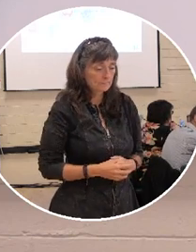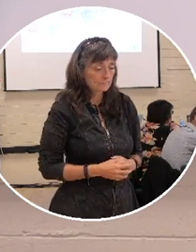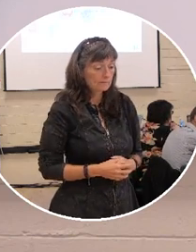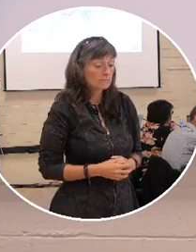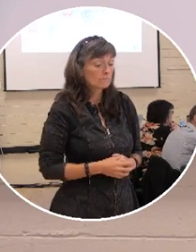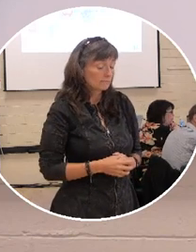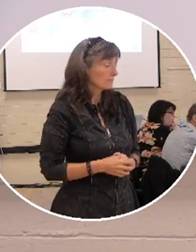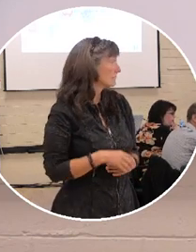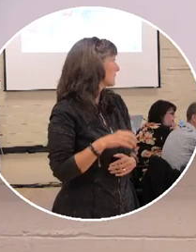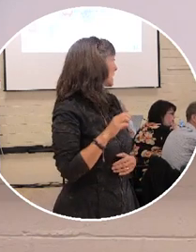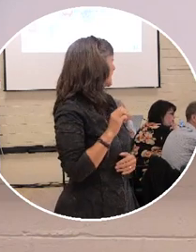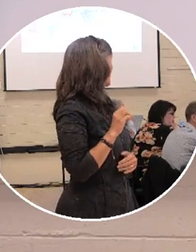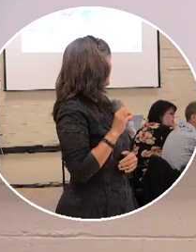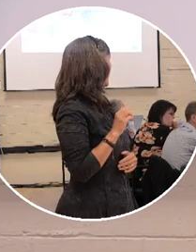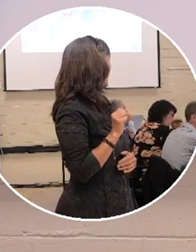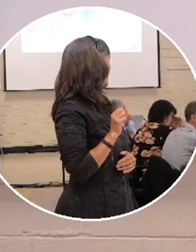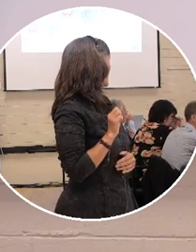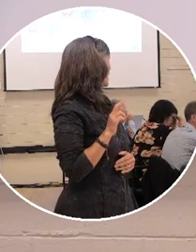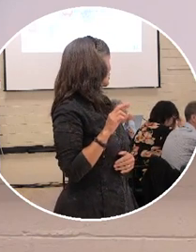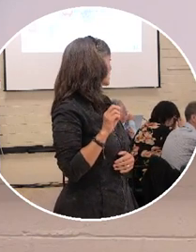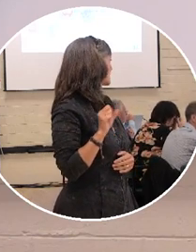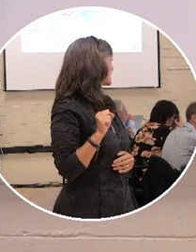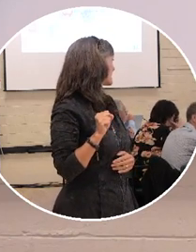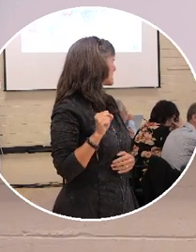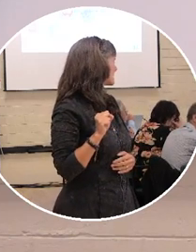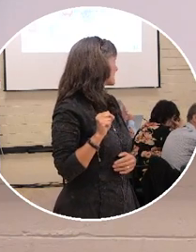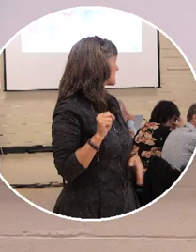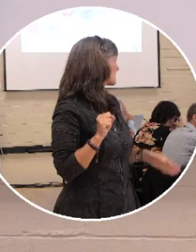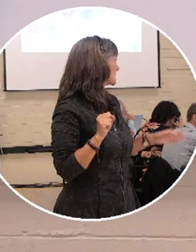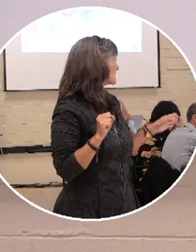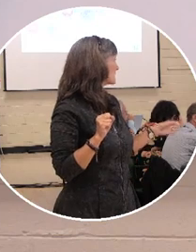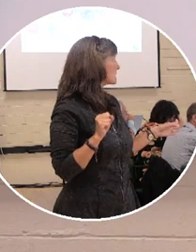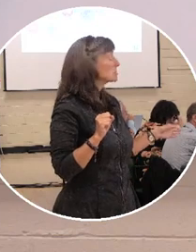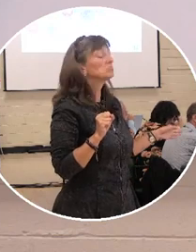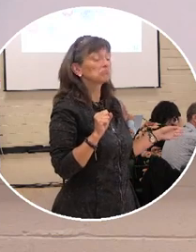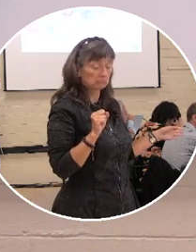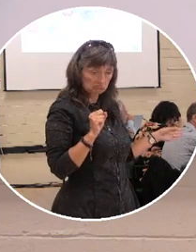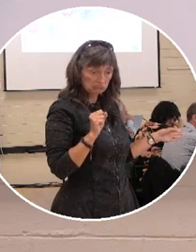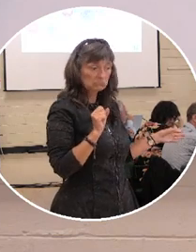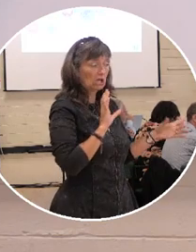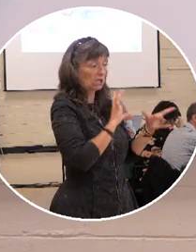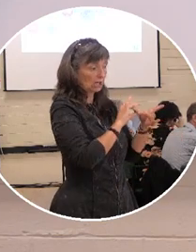Trustee Ayers, and then anyone on the... Speaking to that, I realize that...